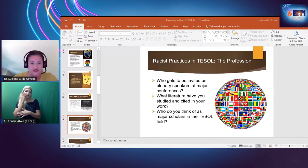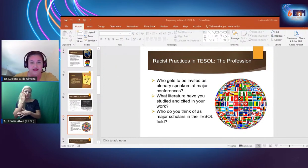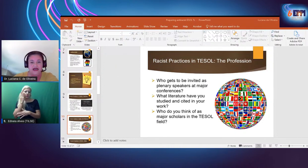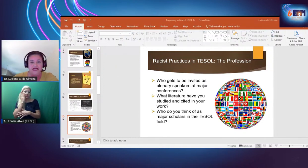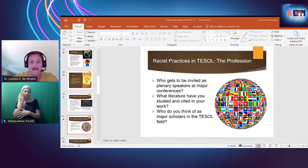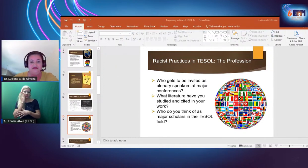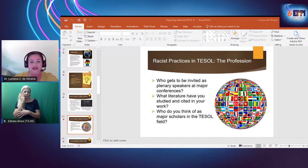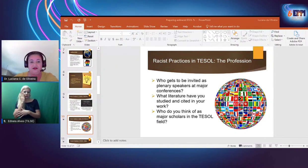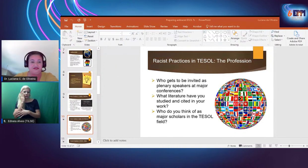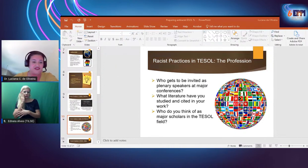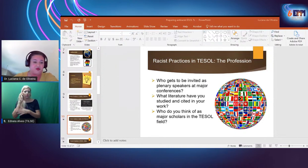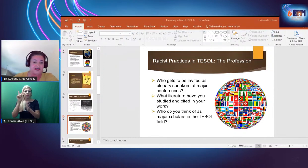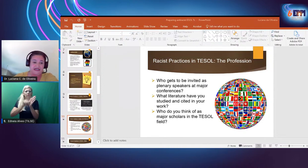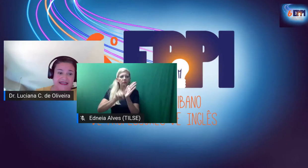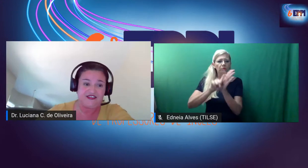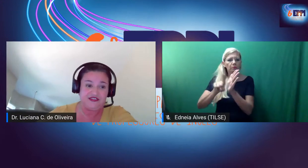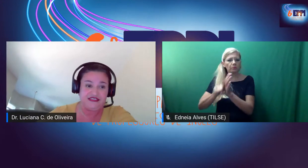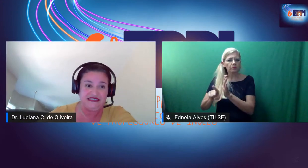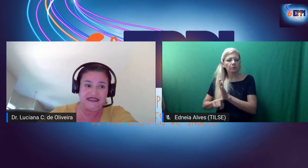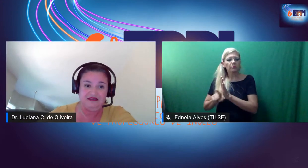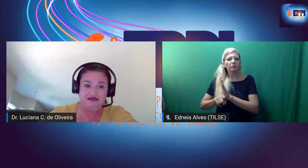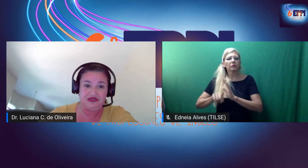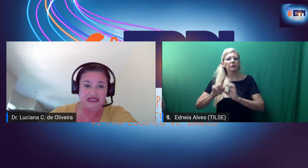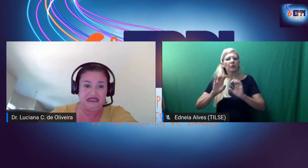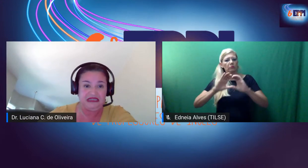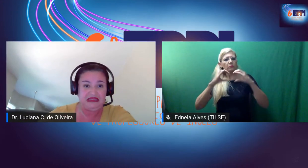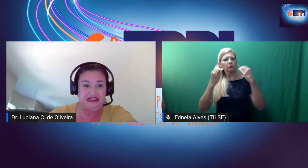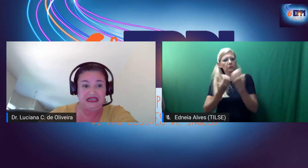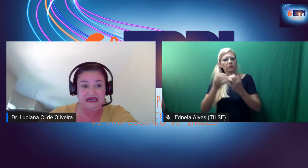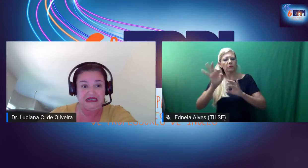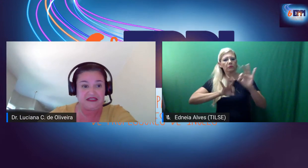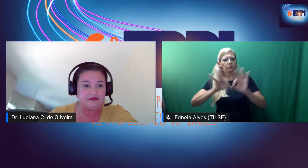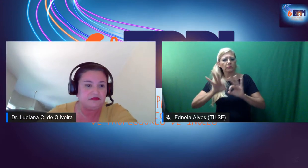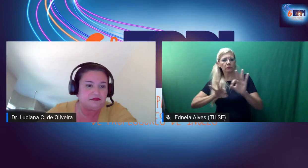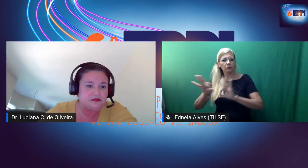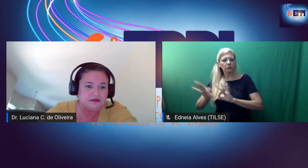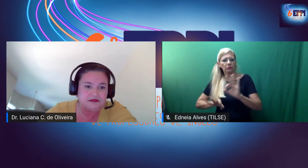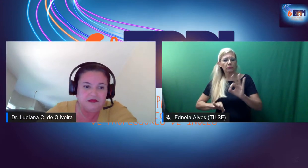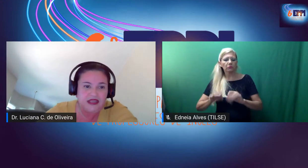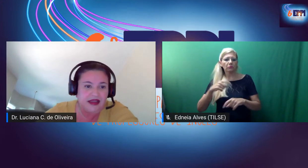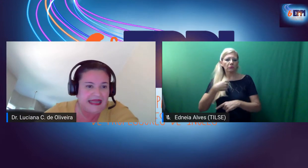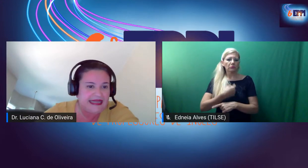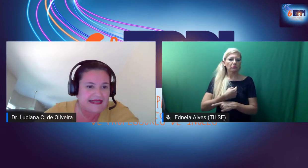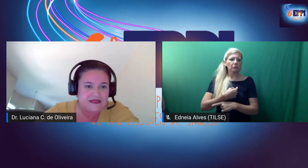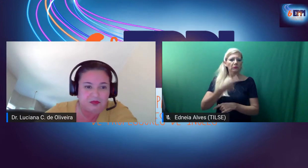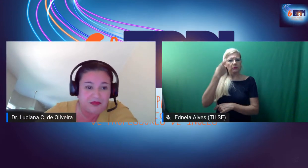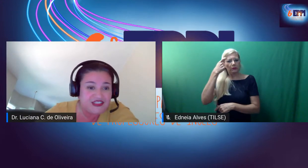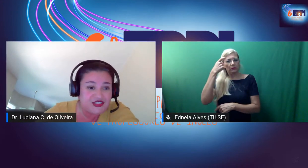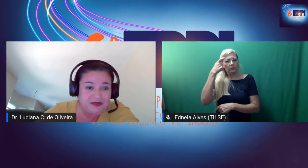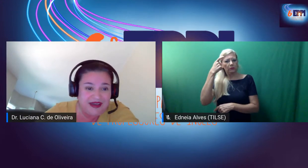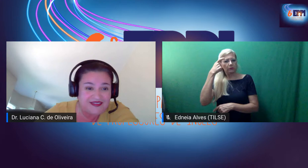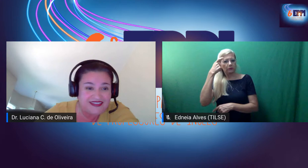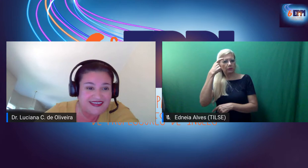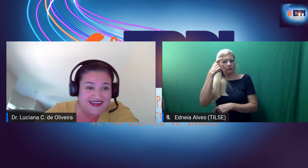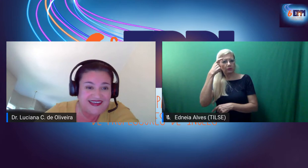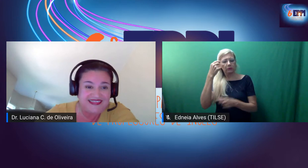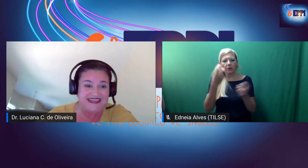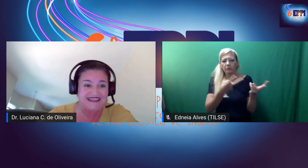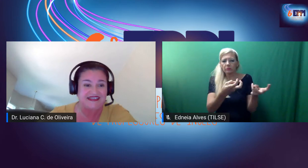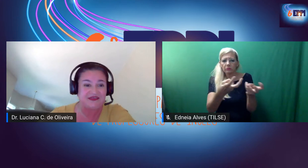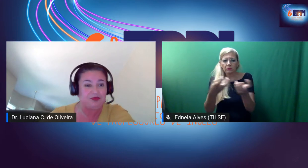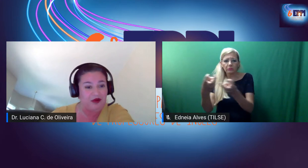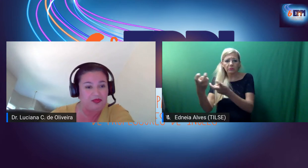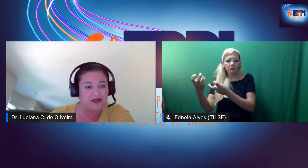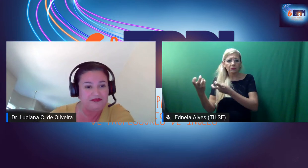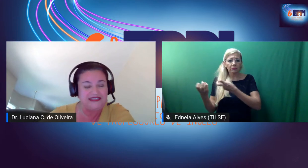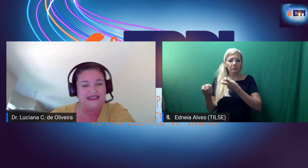issue. The conference organizers didn't really think, I guess, much about